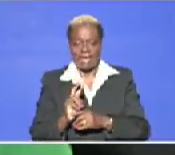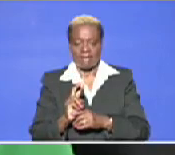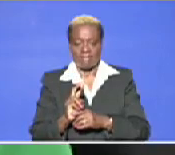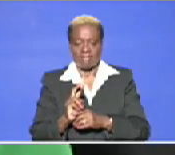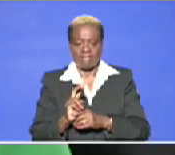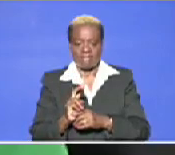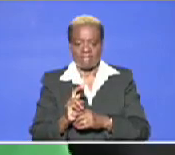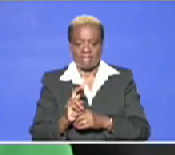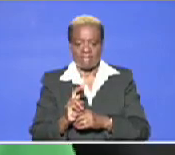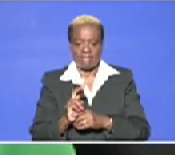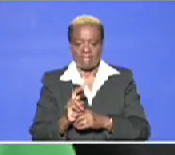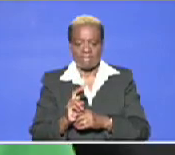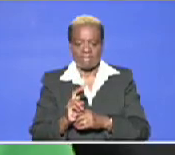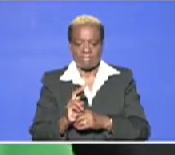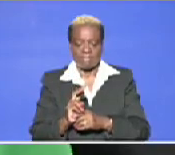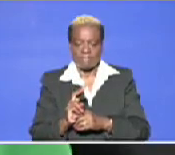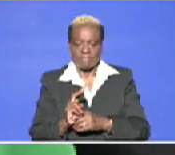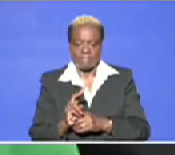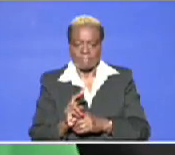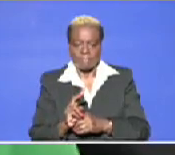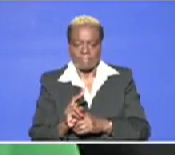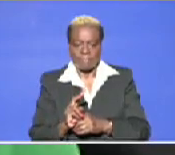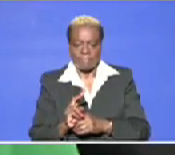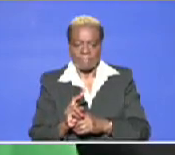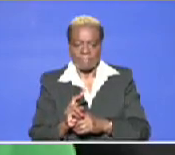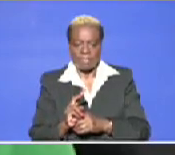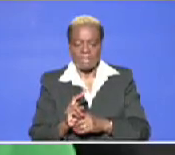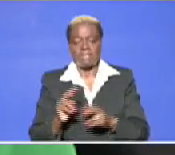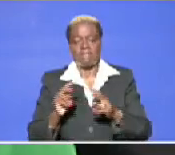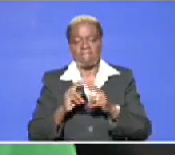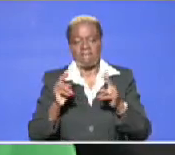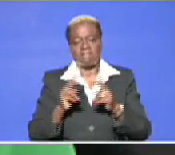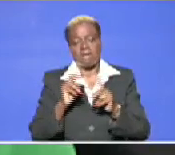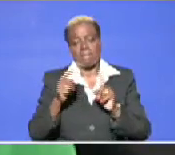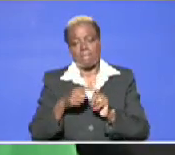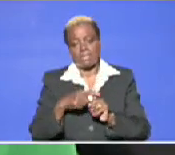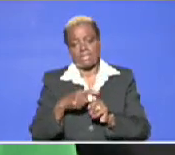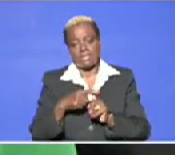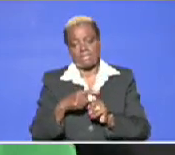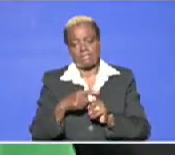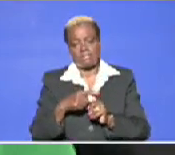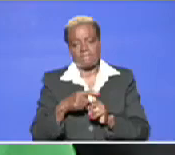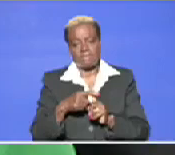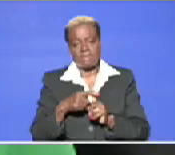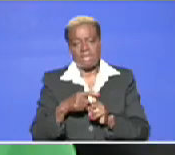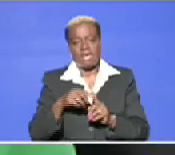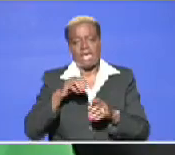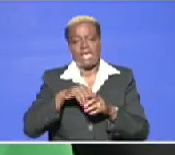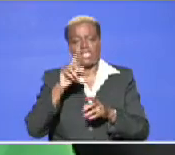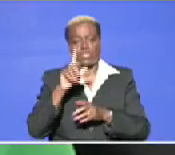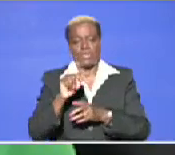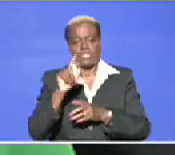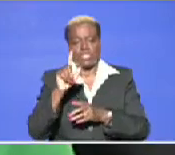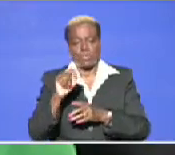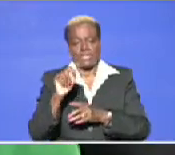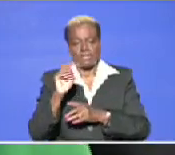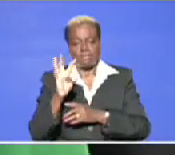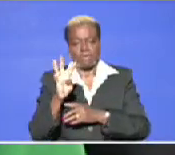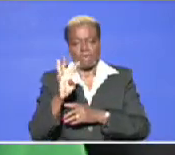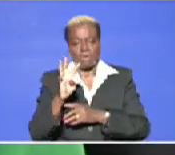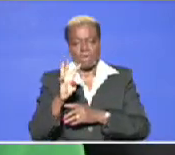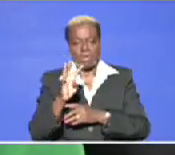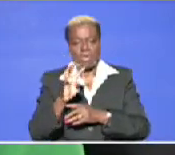I actually thought we had the better chances. Really positive. If you look at that team there in 2024, when we look to qualify for